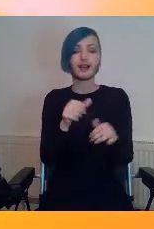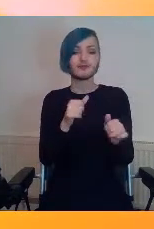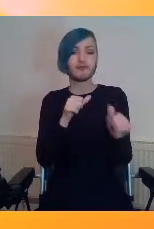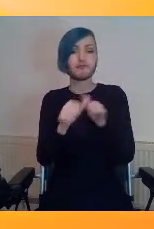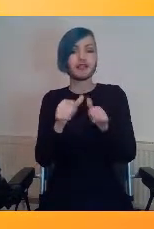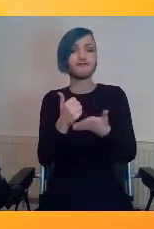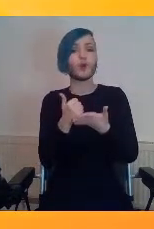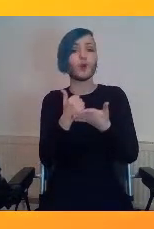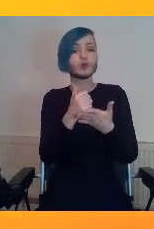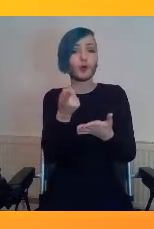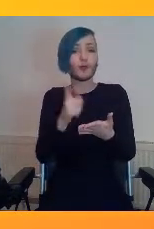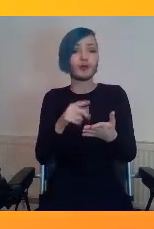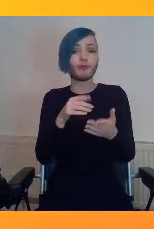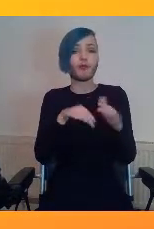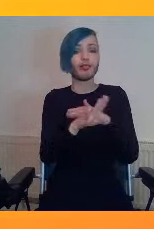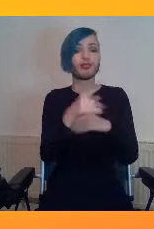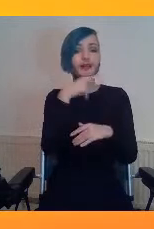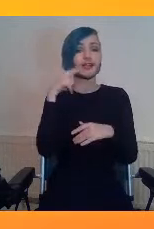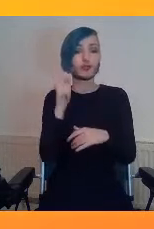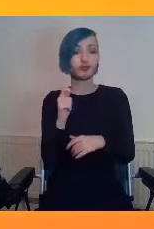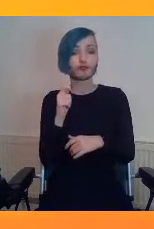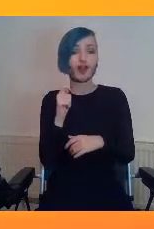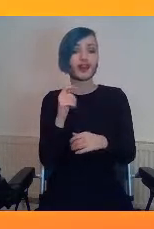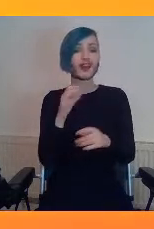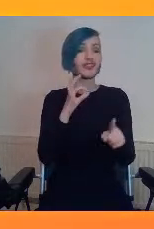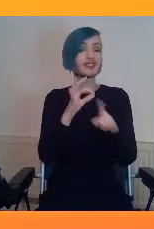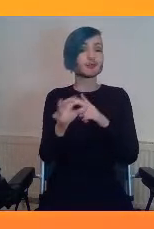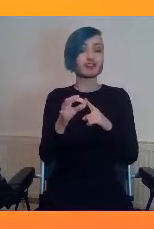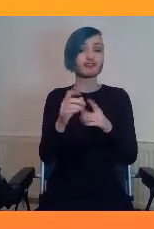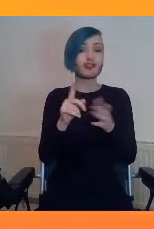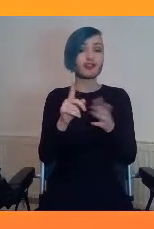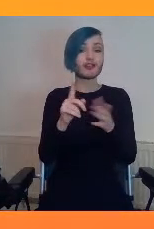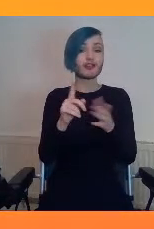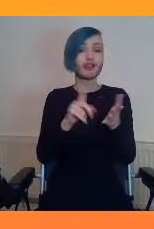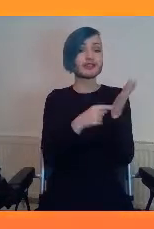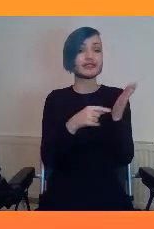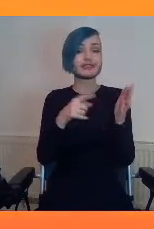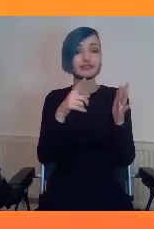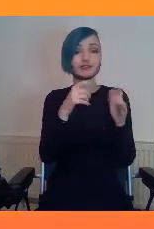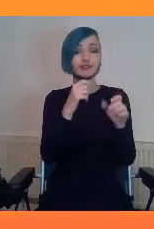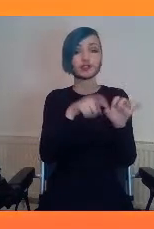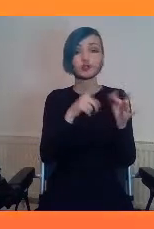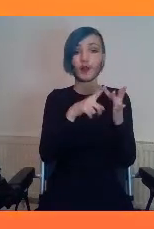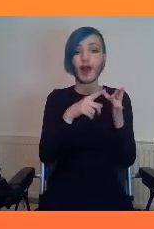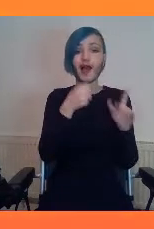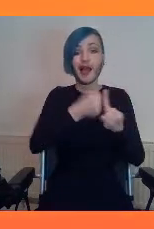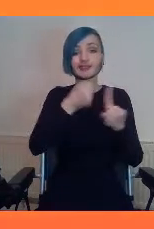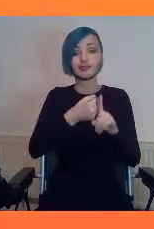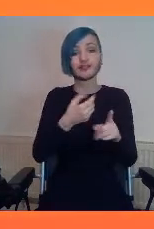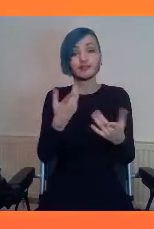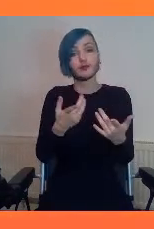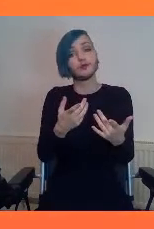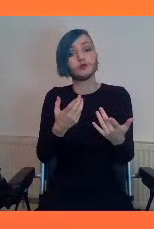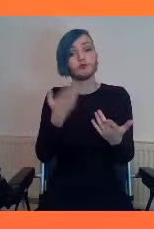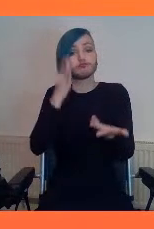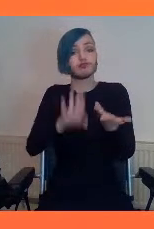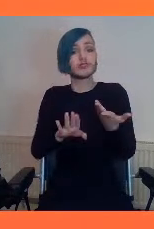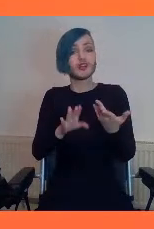plus activists who are facing actually the consequences because of that.